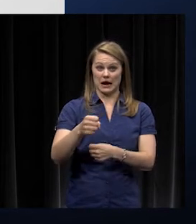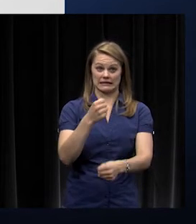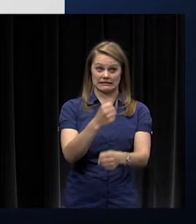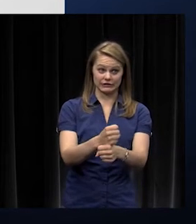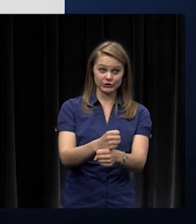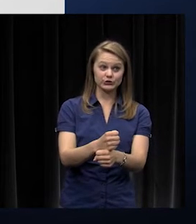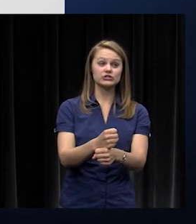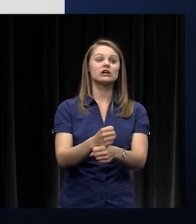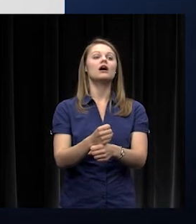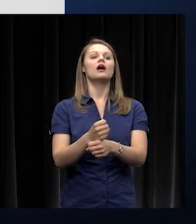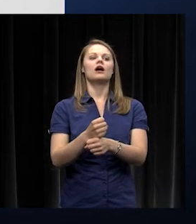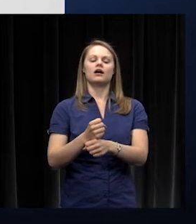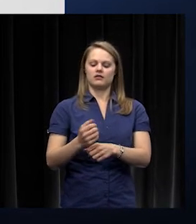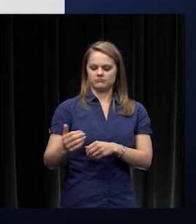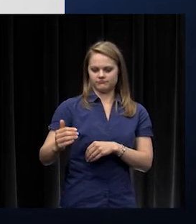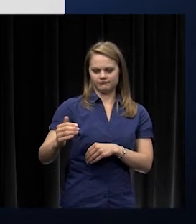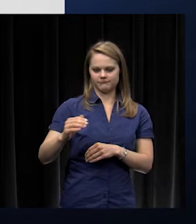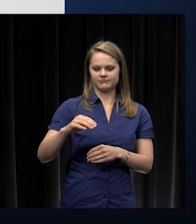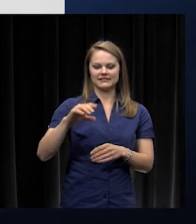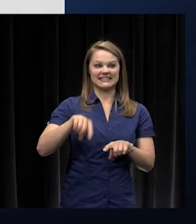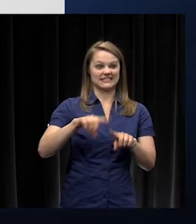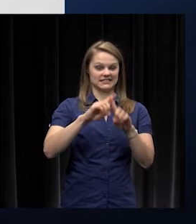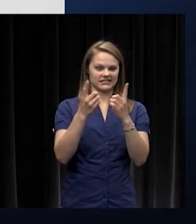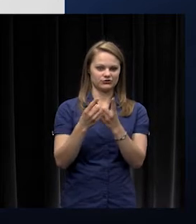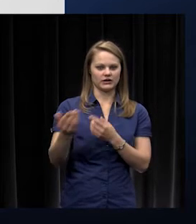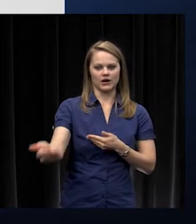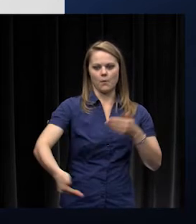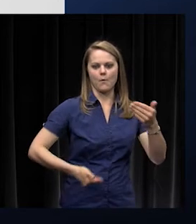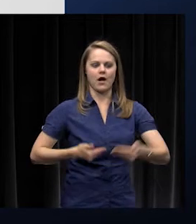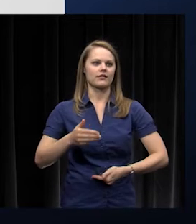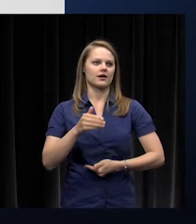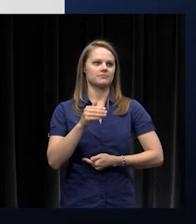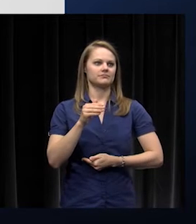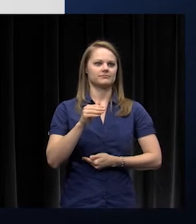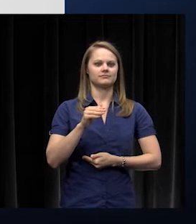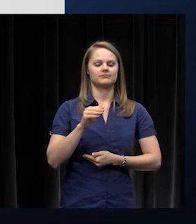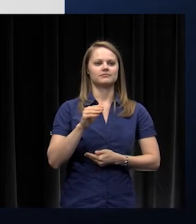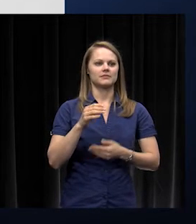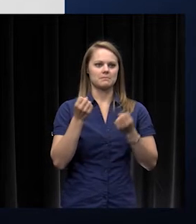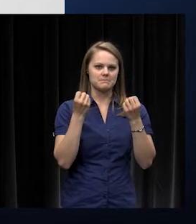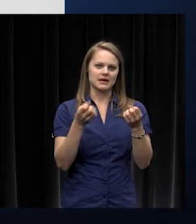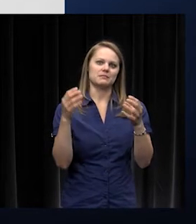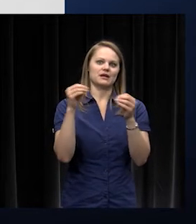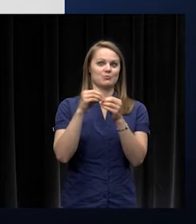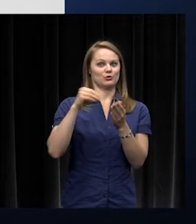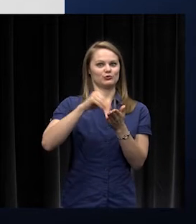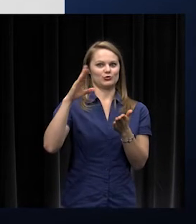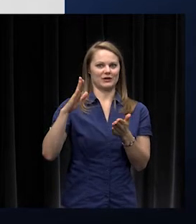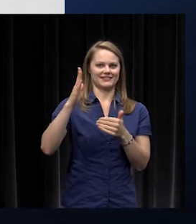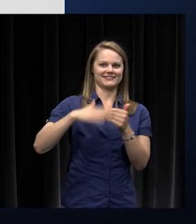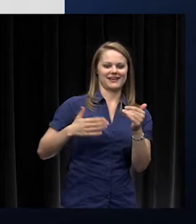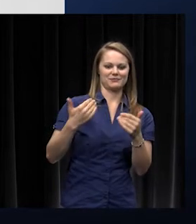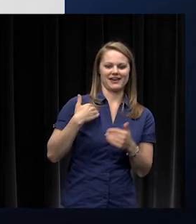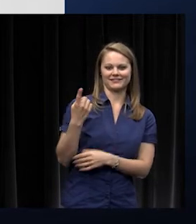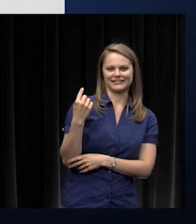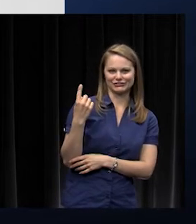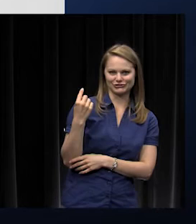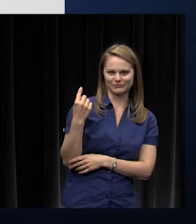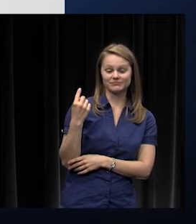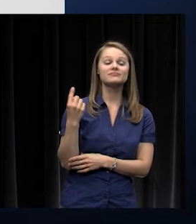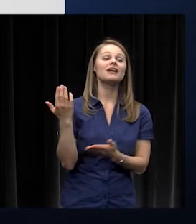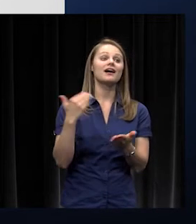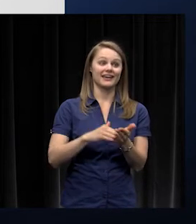said goodbye to in the spring and in May. So we are, the same is happening again this year. We're anticipating about